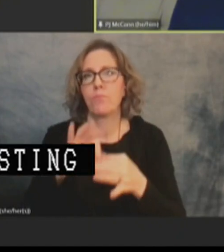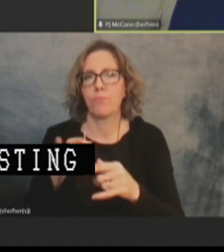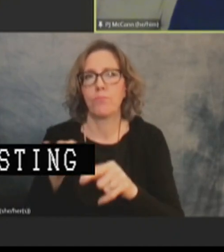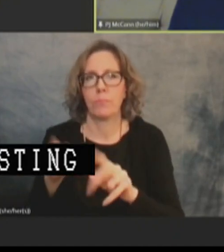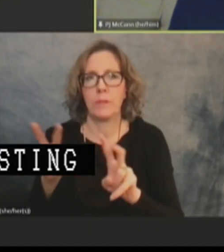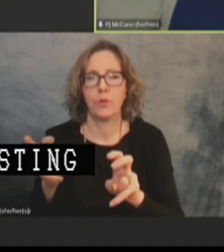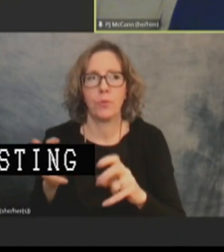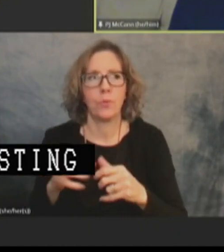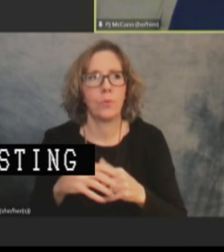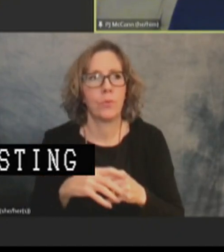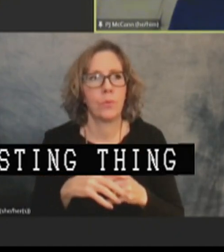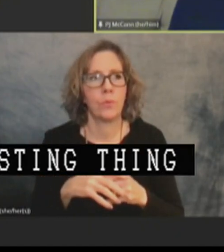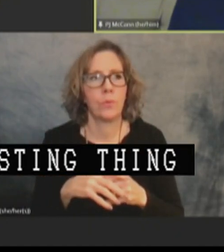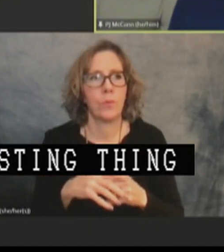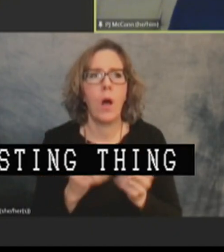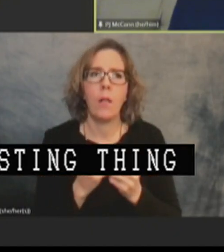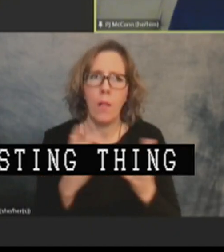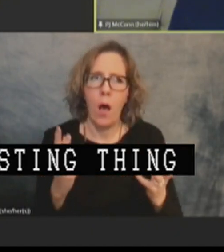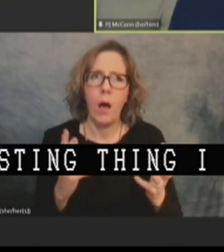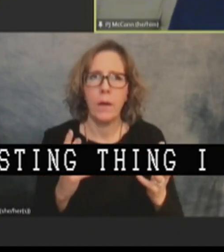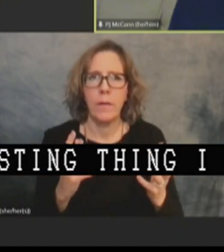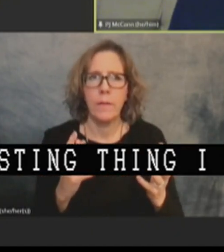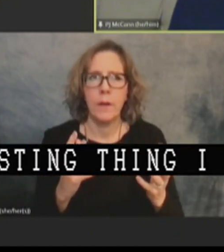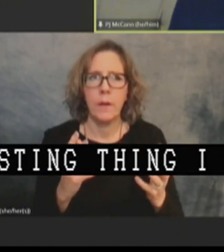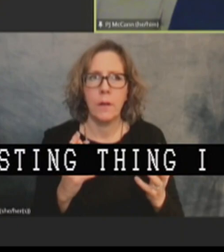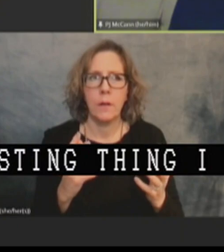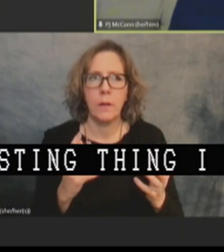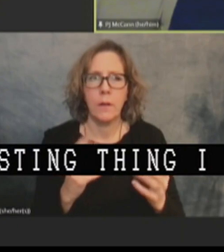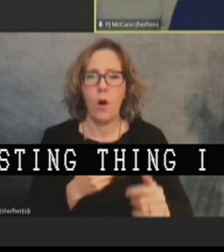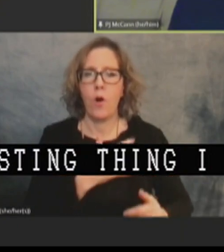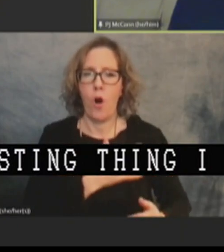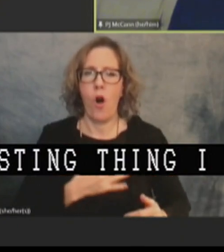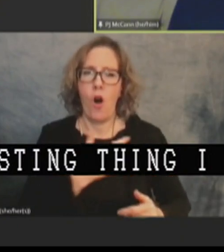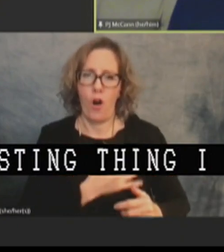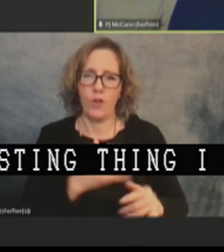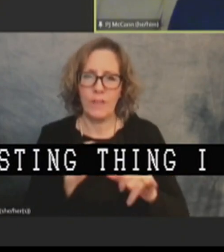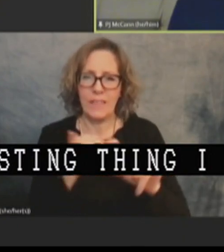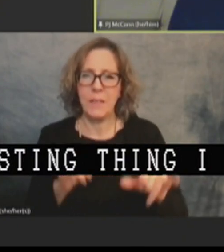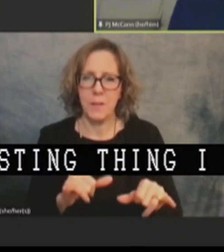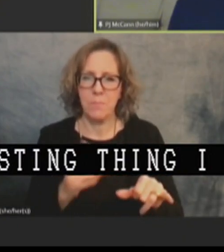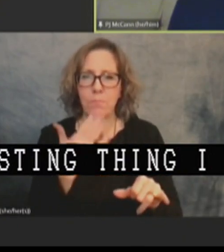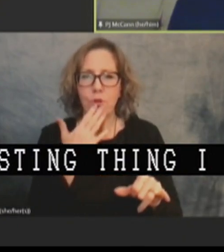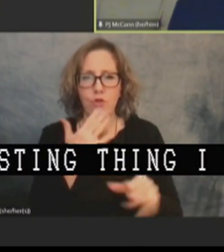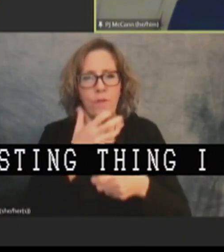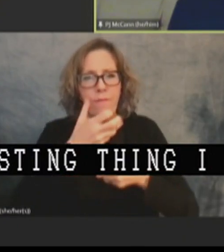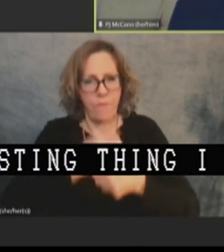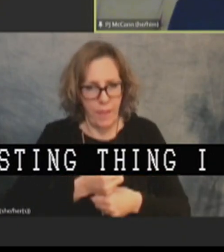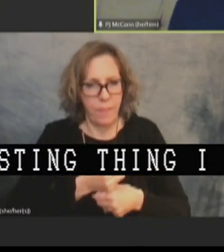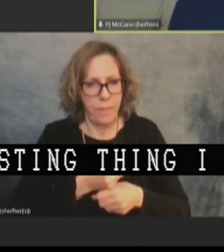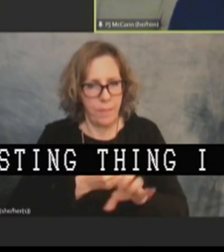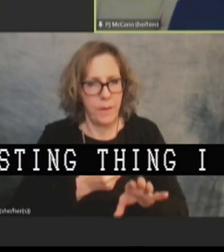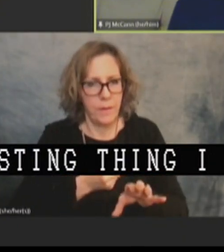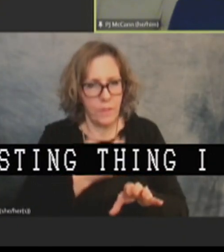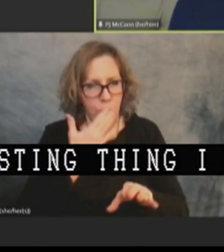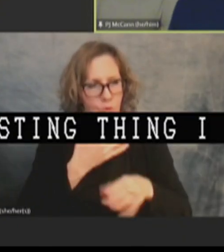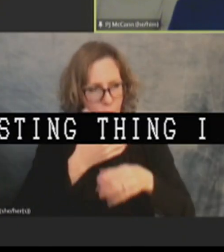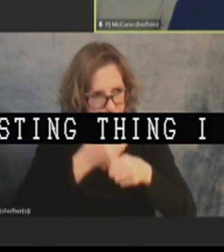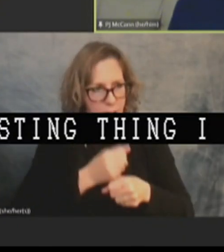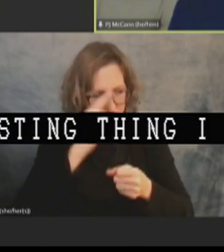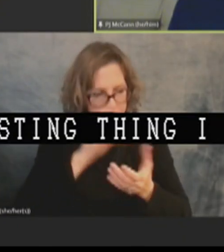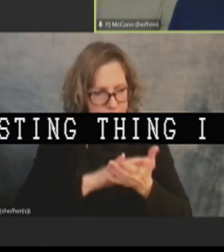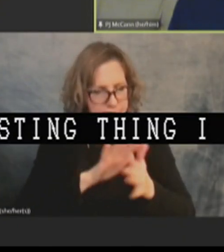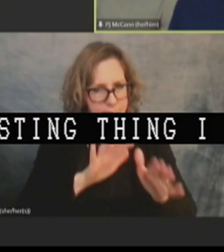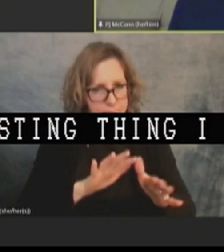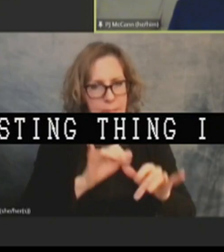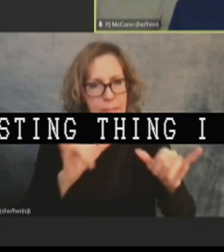of good faith built into the way we've implemented this. And we, you know, advise the businesses and we require them to